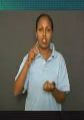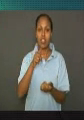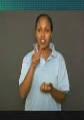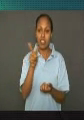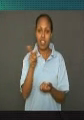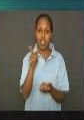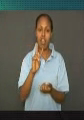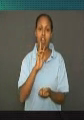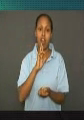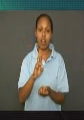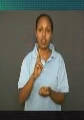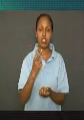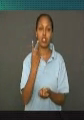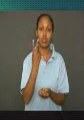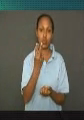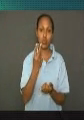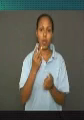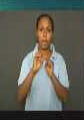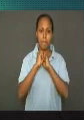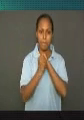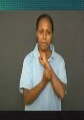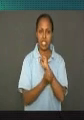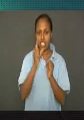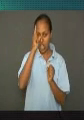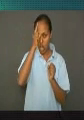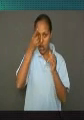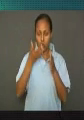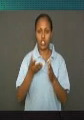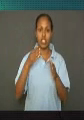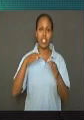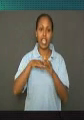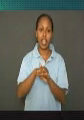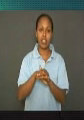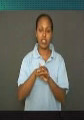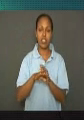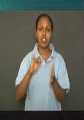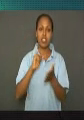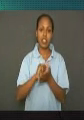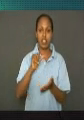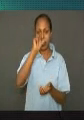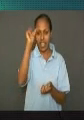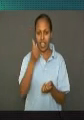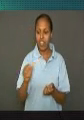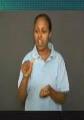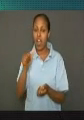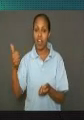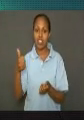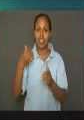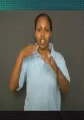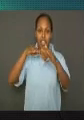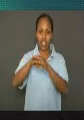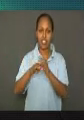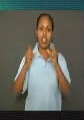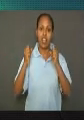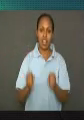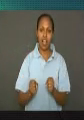are the two basic logic gates that any other gates